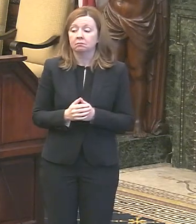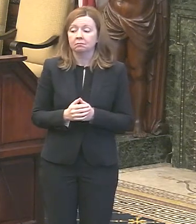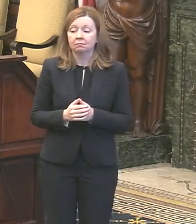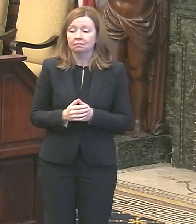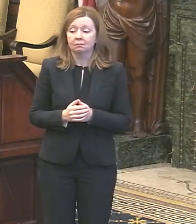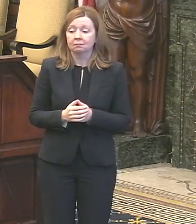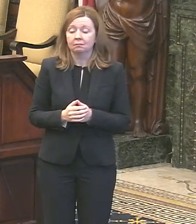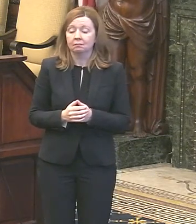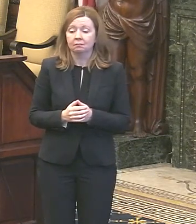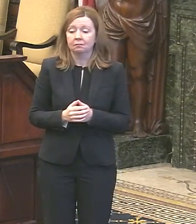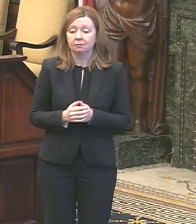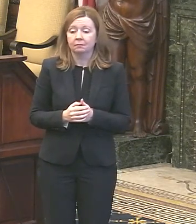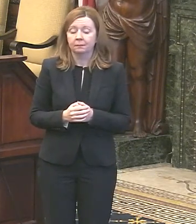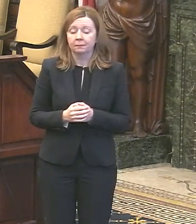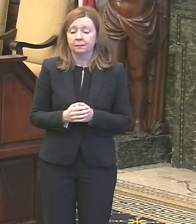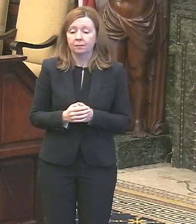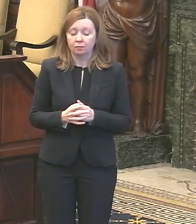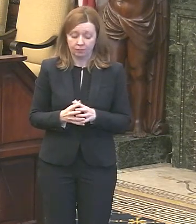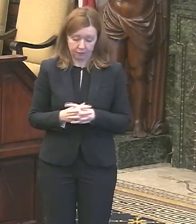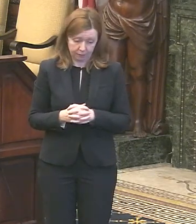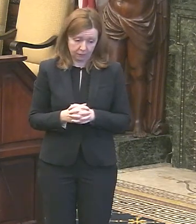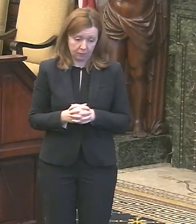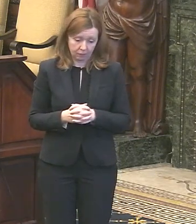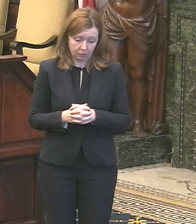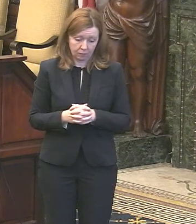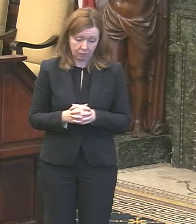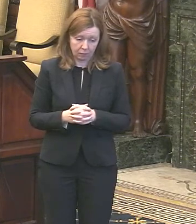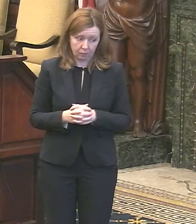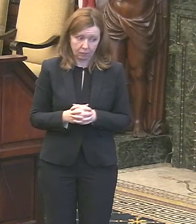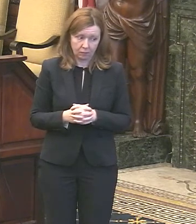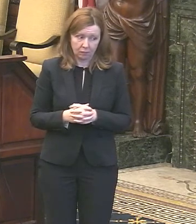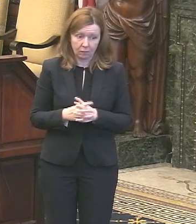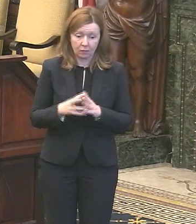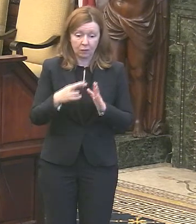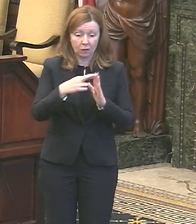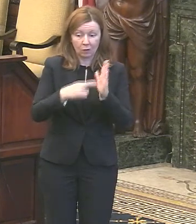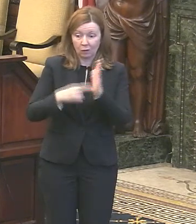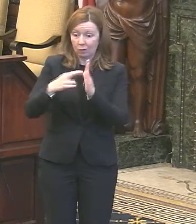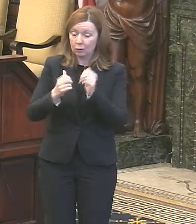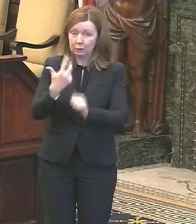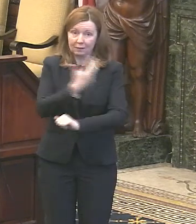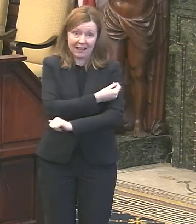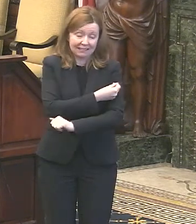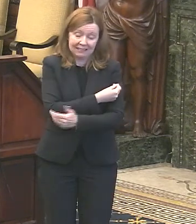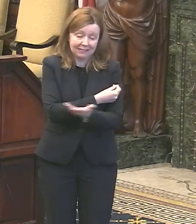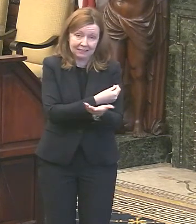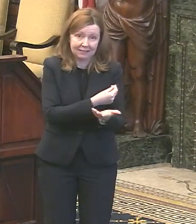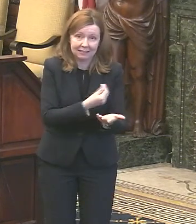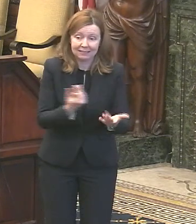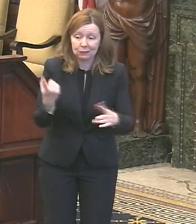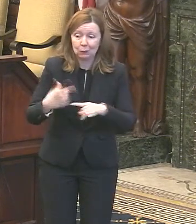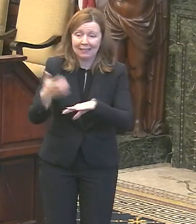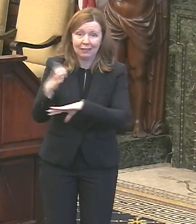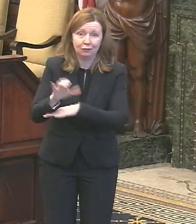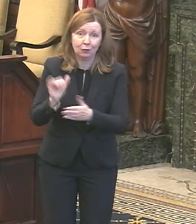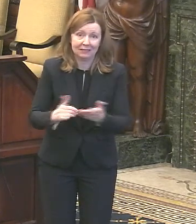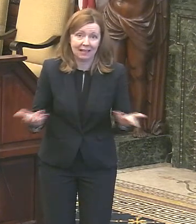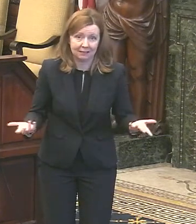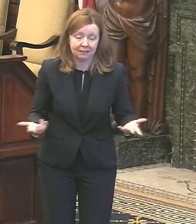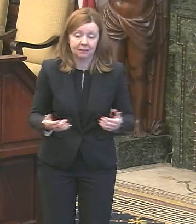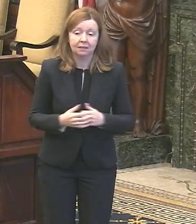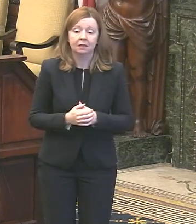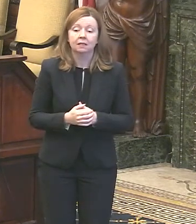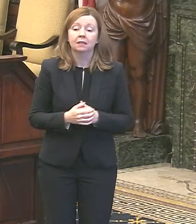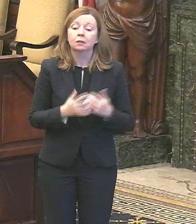we are not making any rules contingent upon vaccination because, again, we know we can't enforce vaccination.